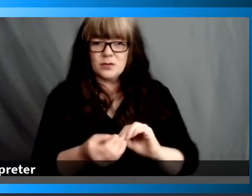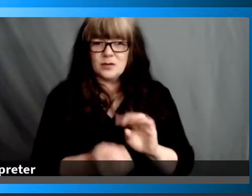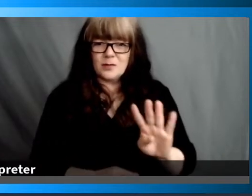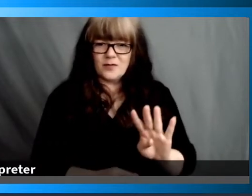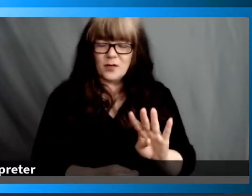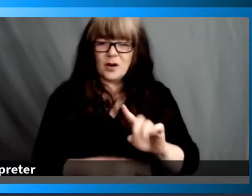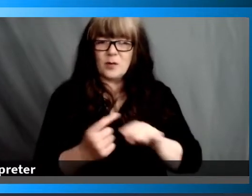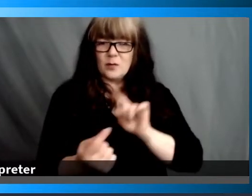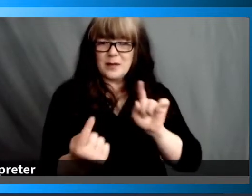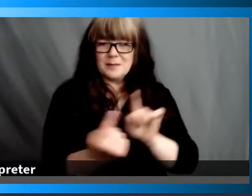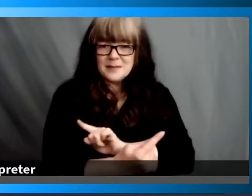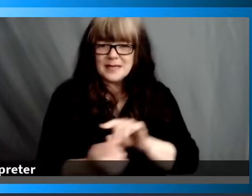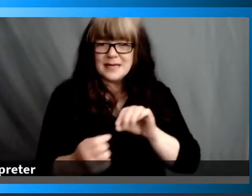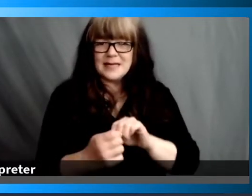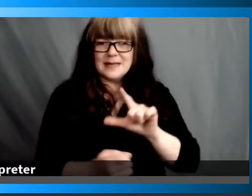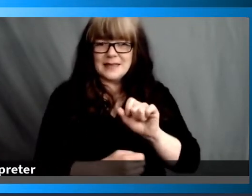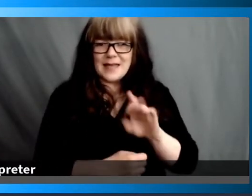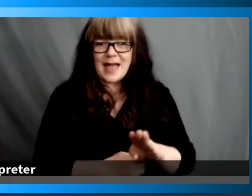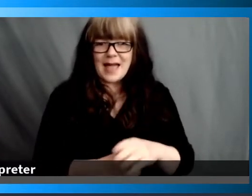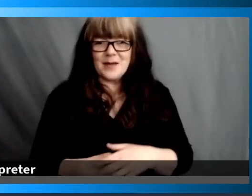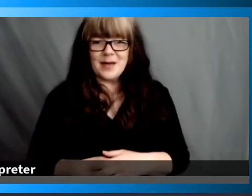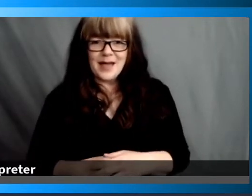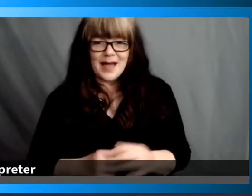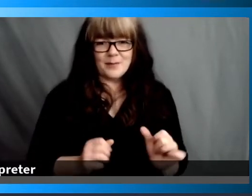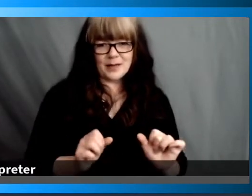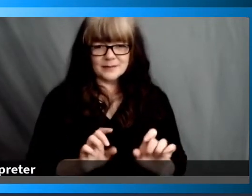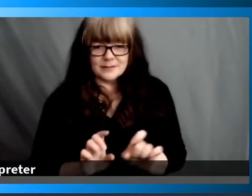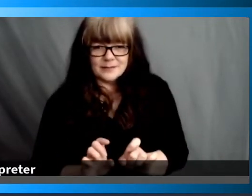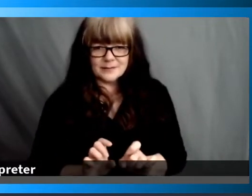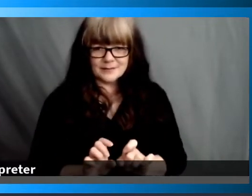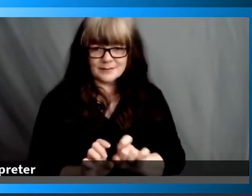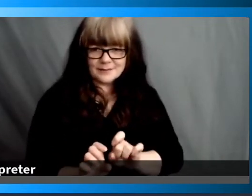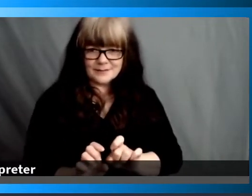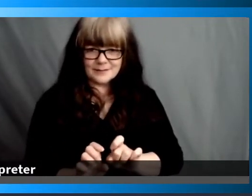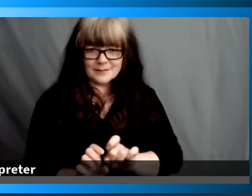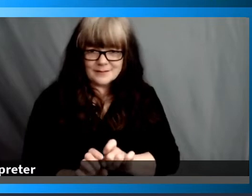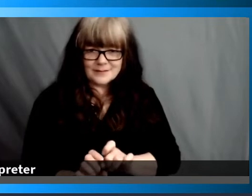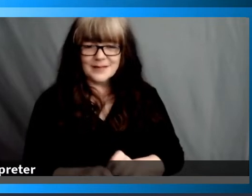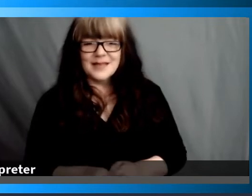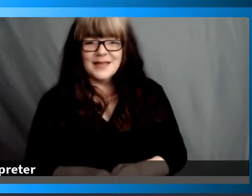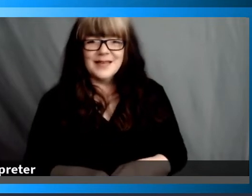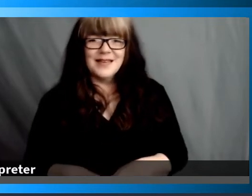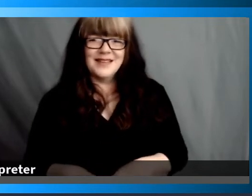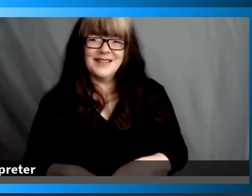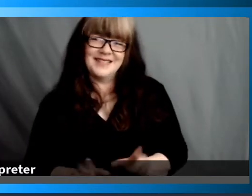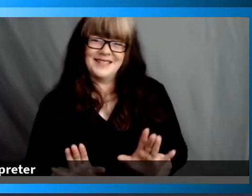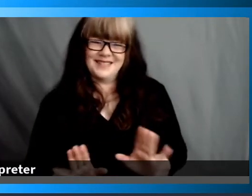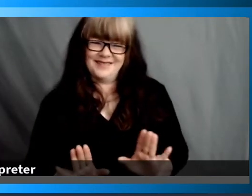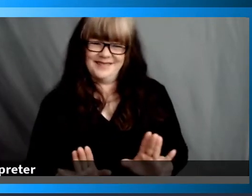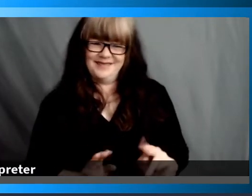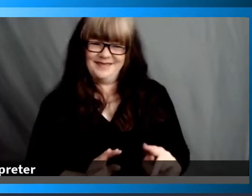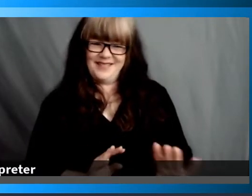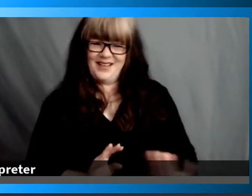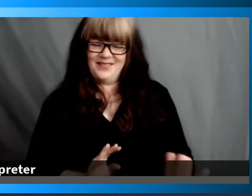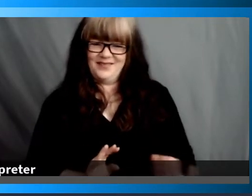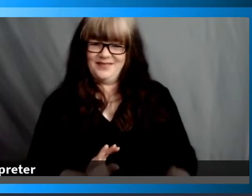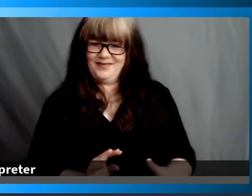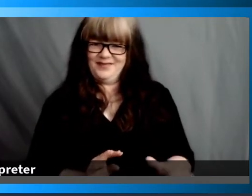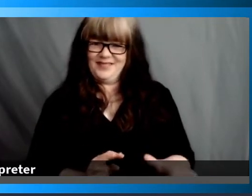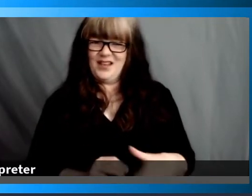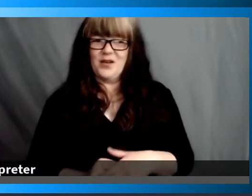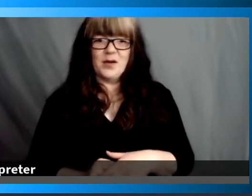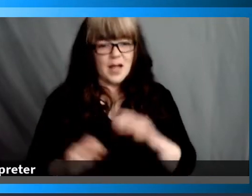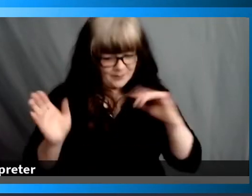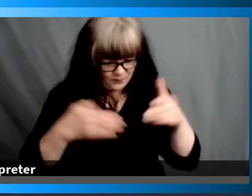like, who are they? Oh my God. And like, I was like scooting over, like Rosita was like, okay. And you're like, I'm very focused